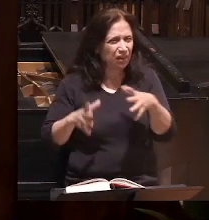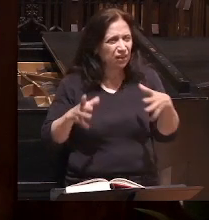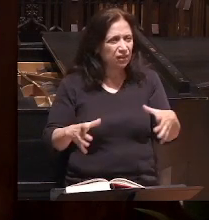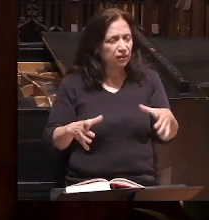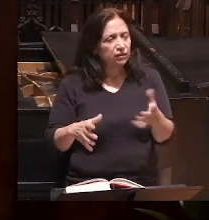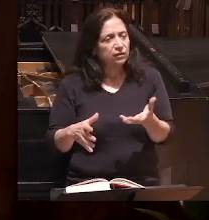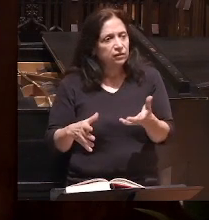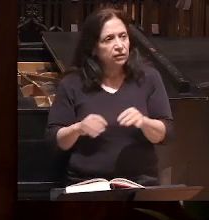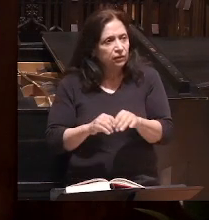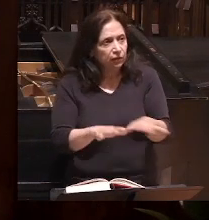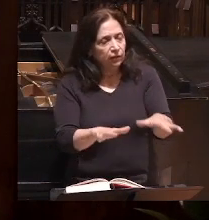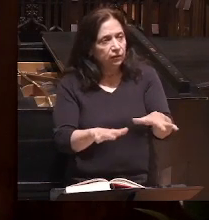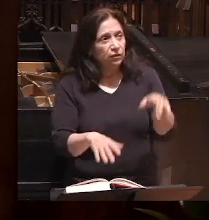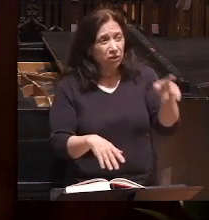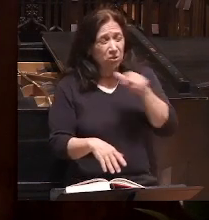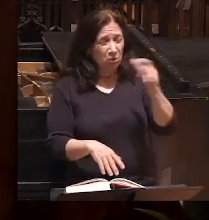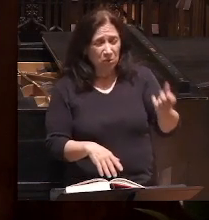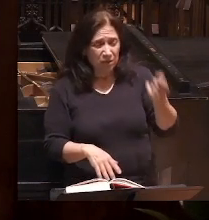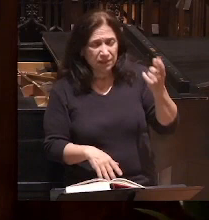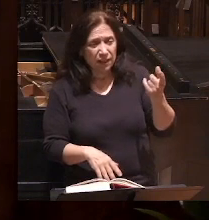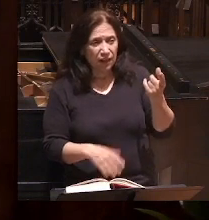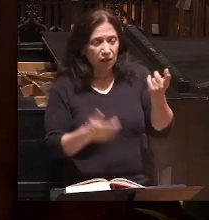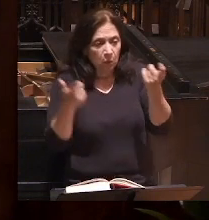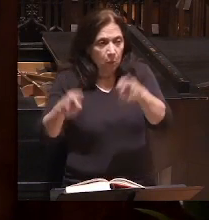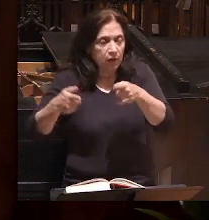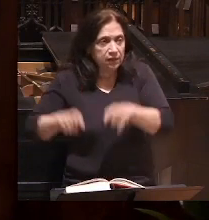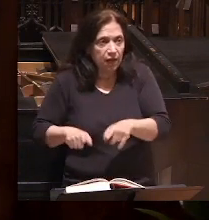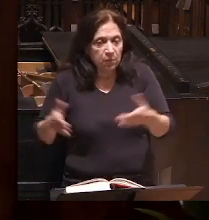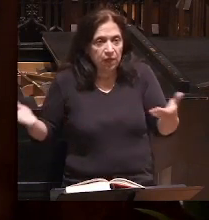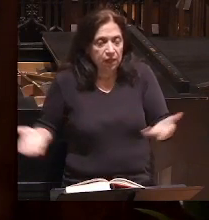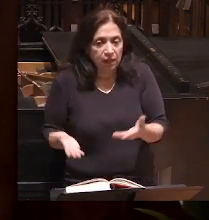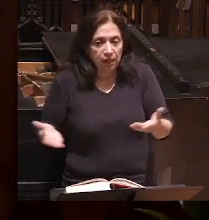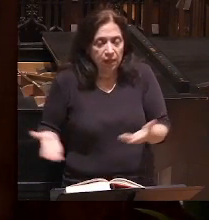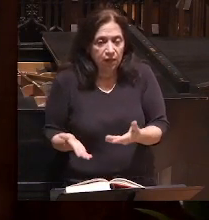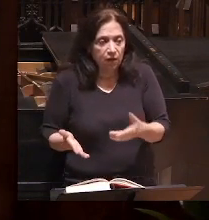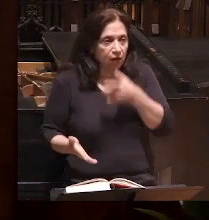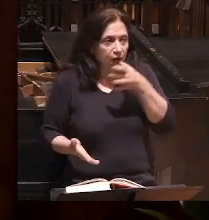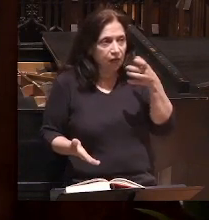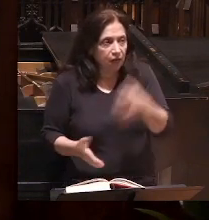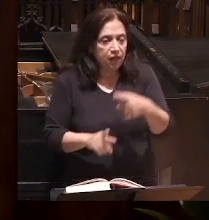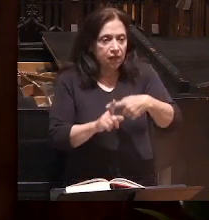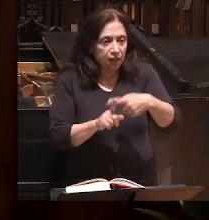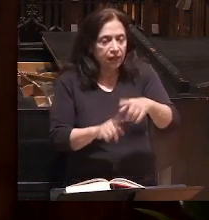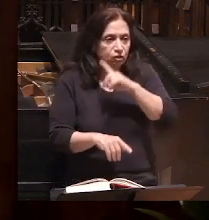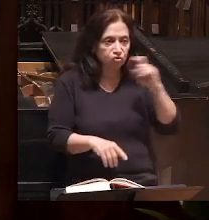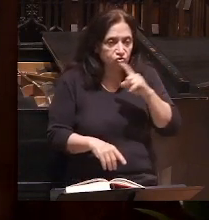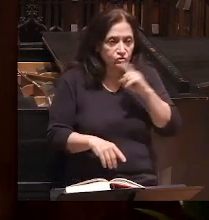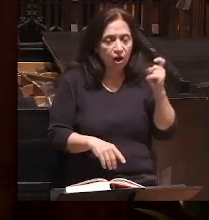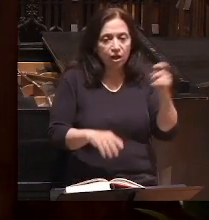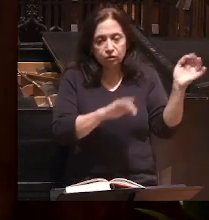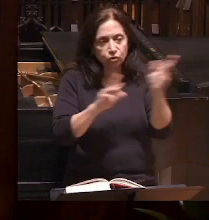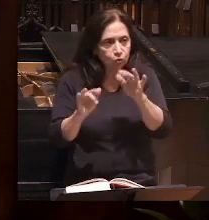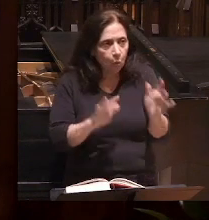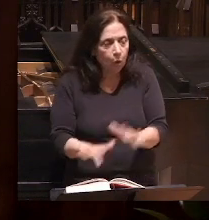Do you not understand what is happening? Extreme heat, drought, deadly